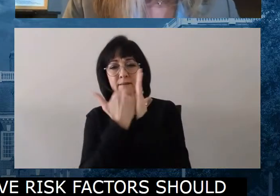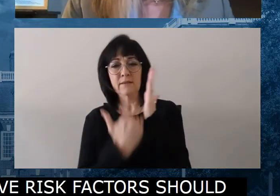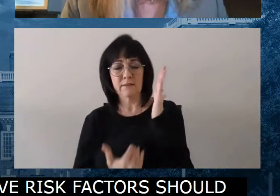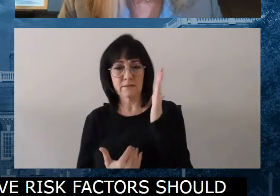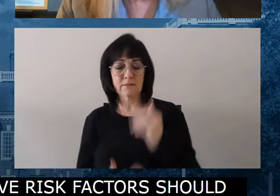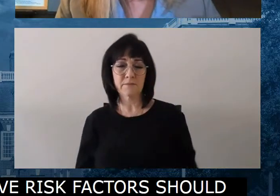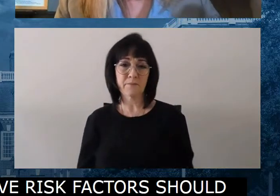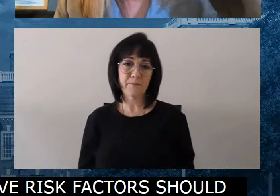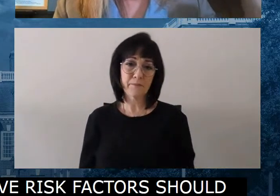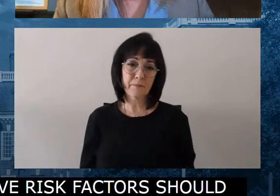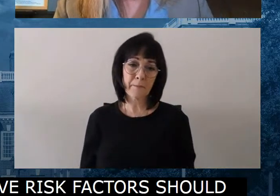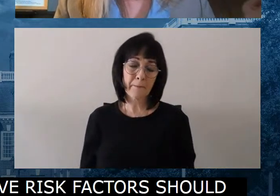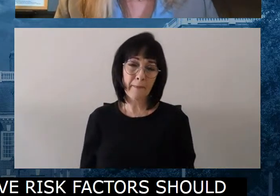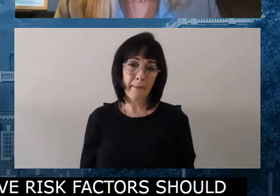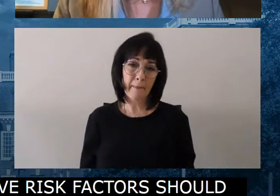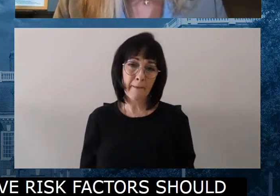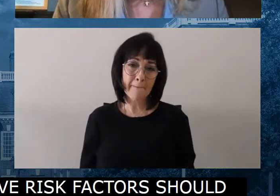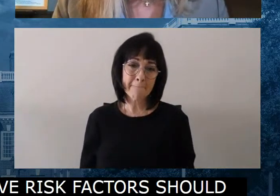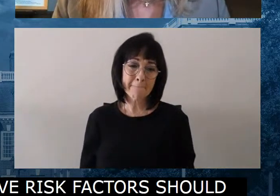When you,